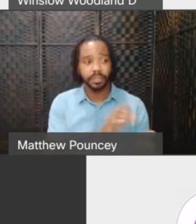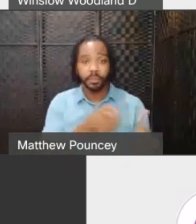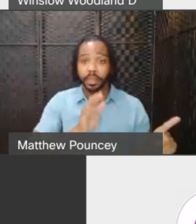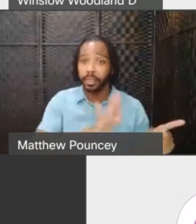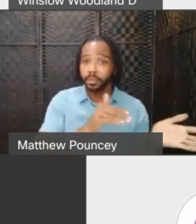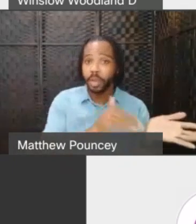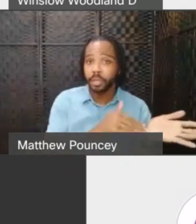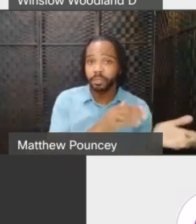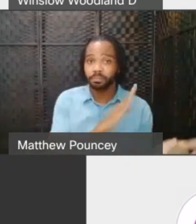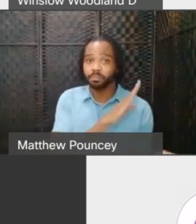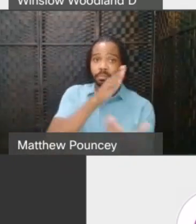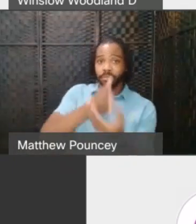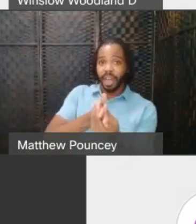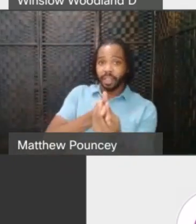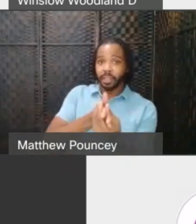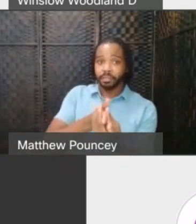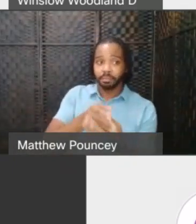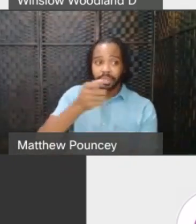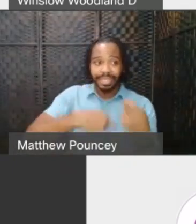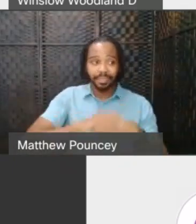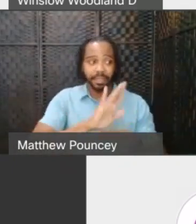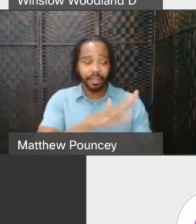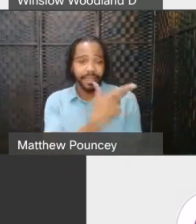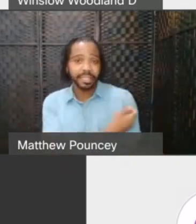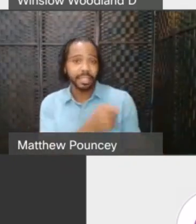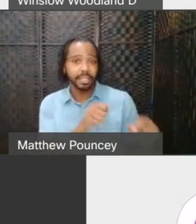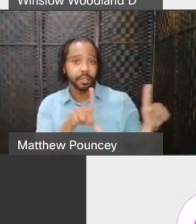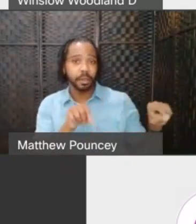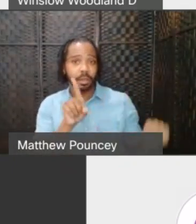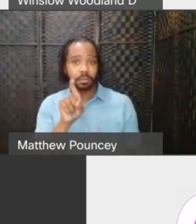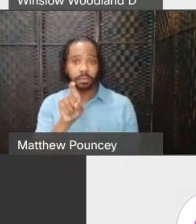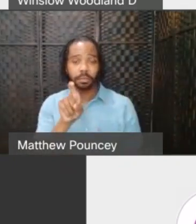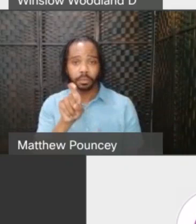in their file in place of their vaccination card?